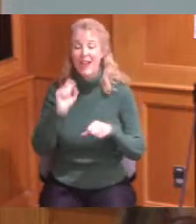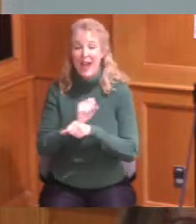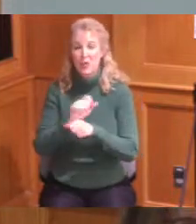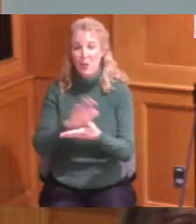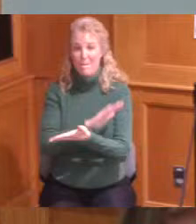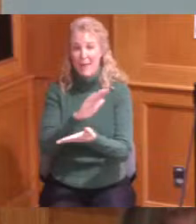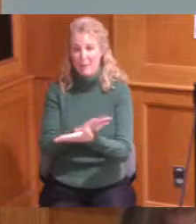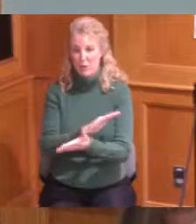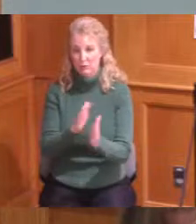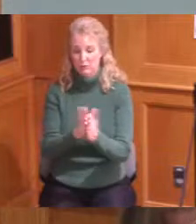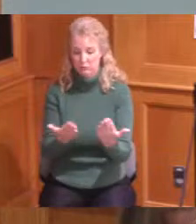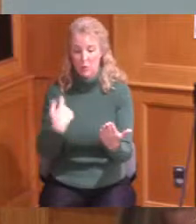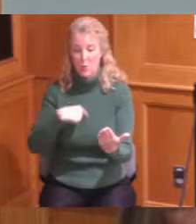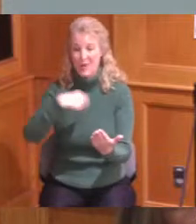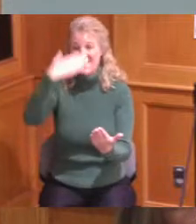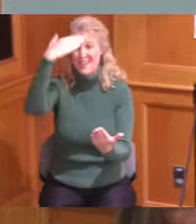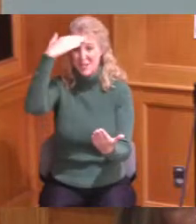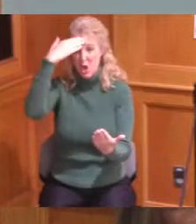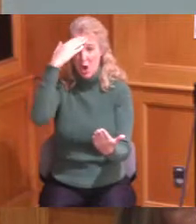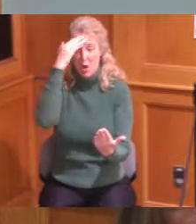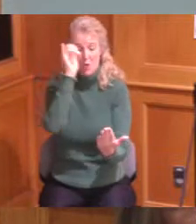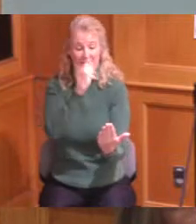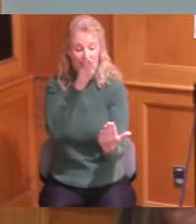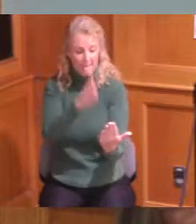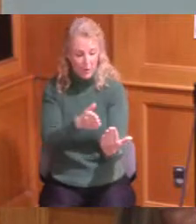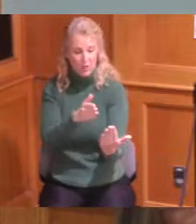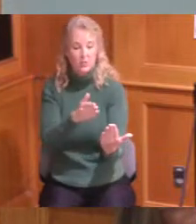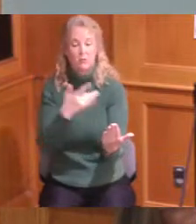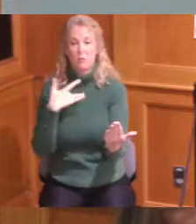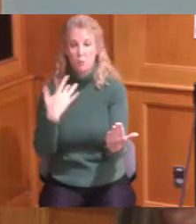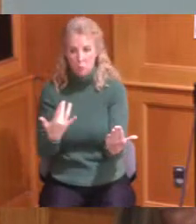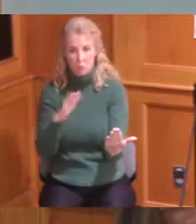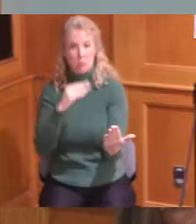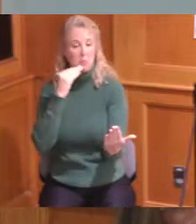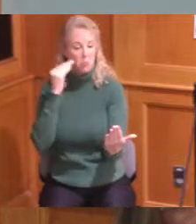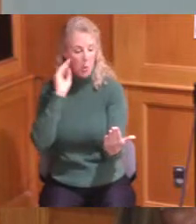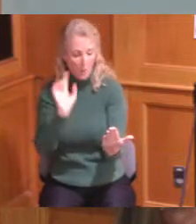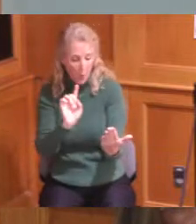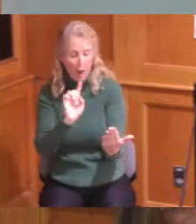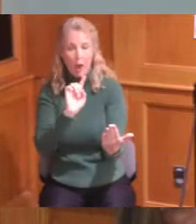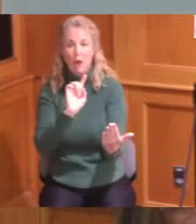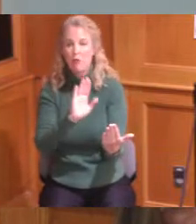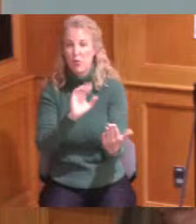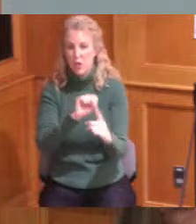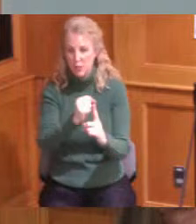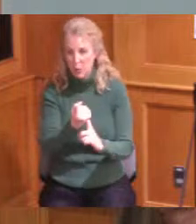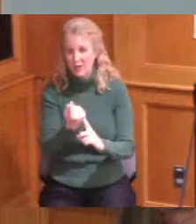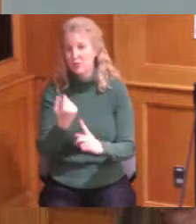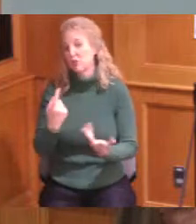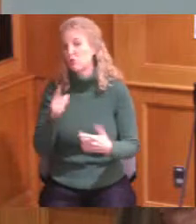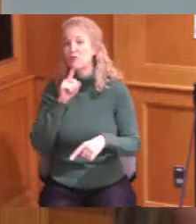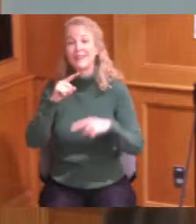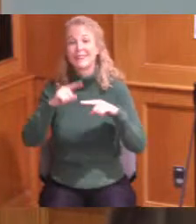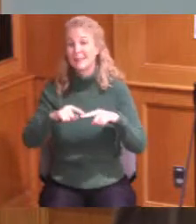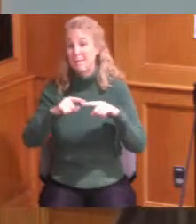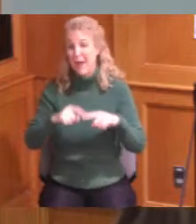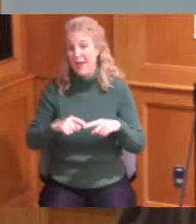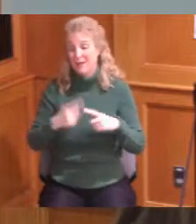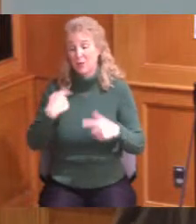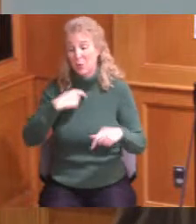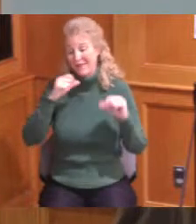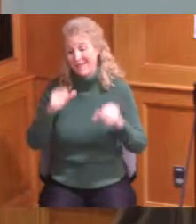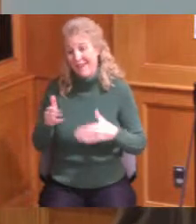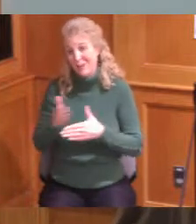community and know exactly where they're at in kind of that process. So I think depending on the level of detail that we want to go into a report, I think maybe